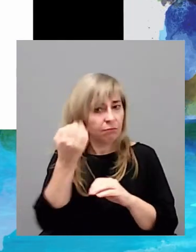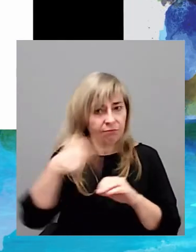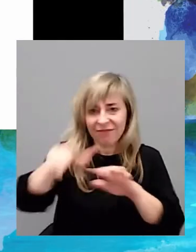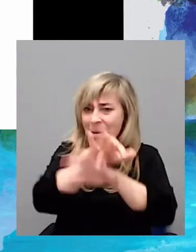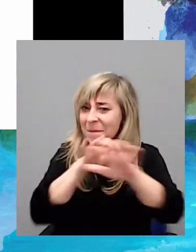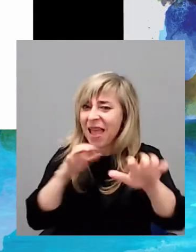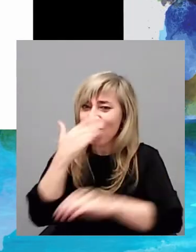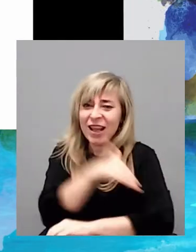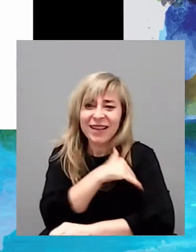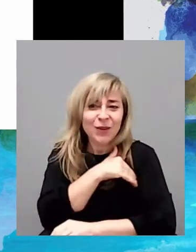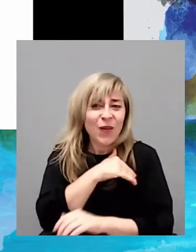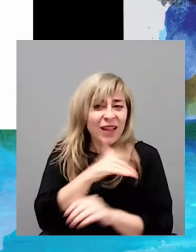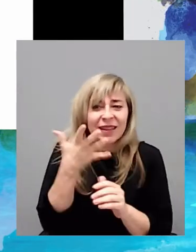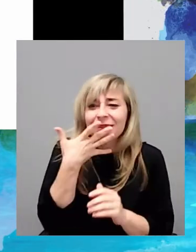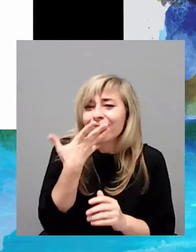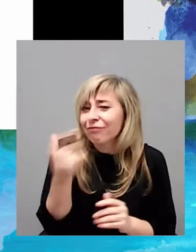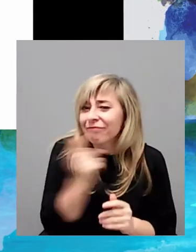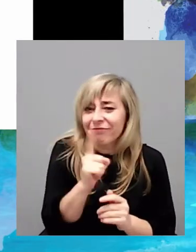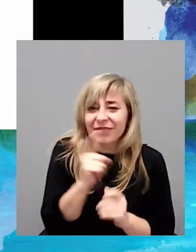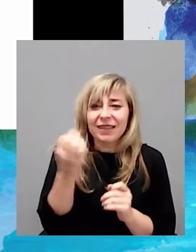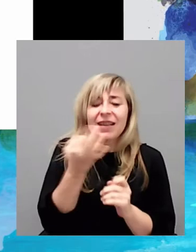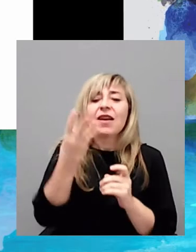So they didn't have a clear idea of what that was all about.